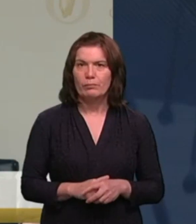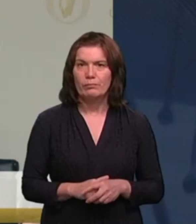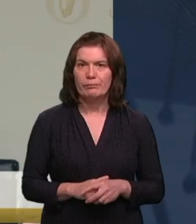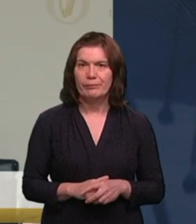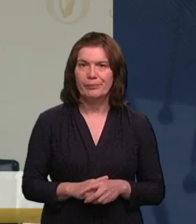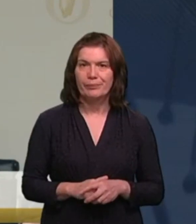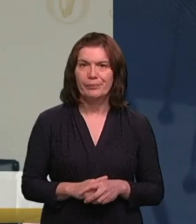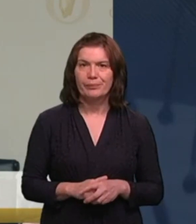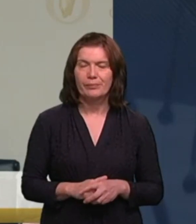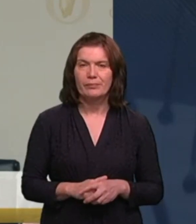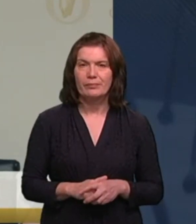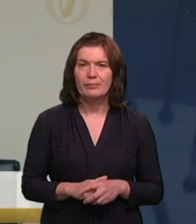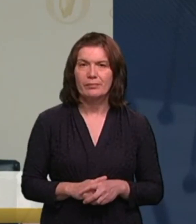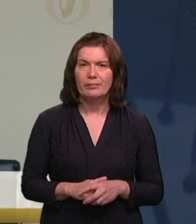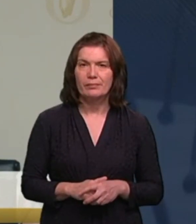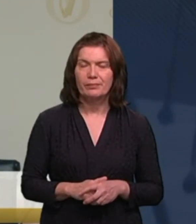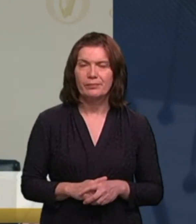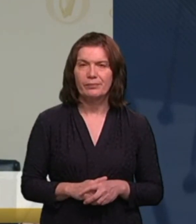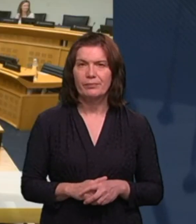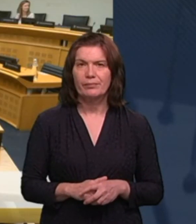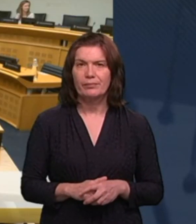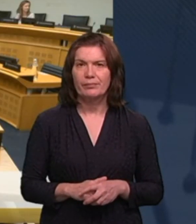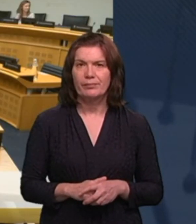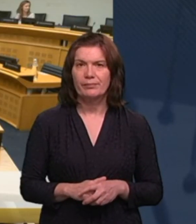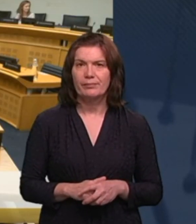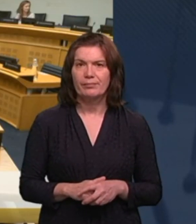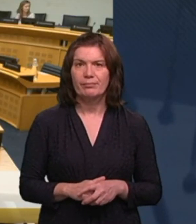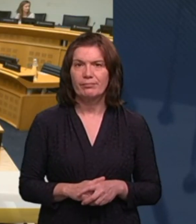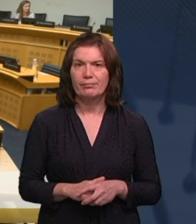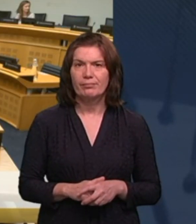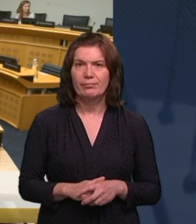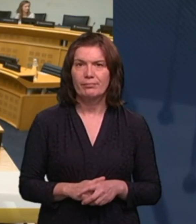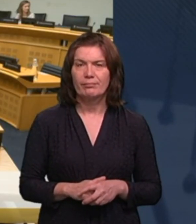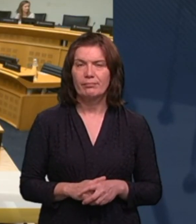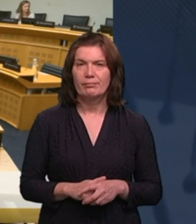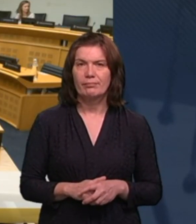Sorry. Erin McGreehan. Thank you very much, Ciara. And first, thank you to Senator